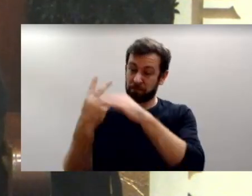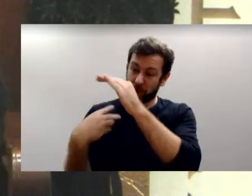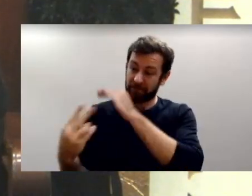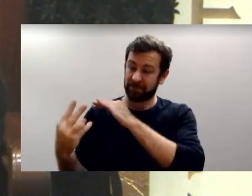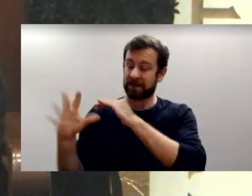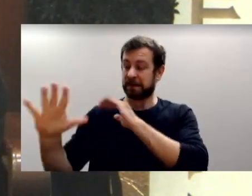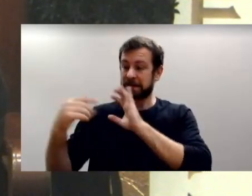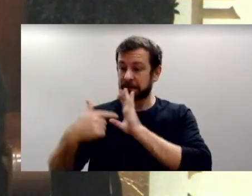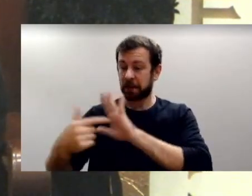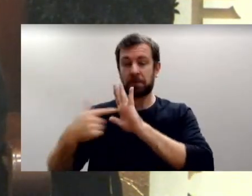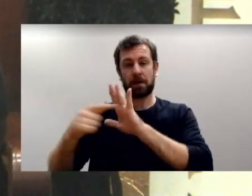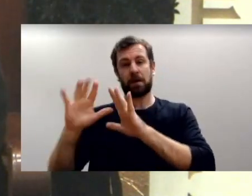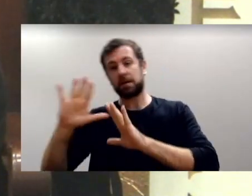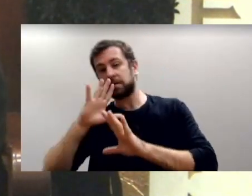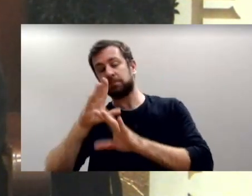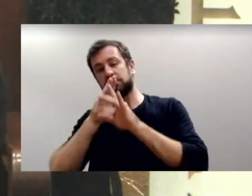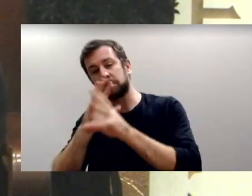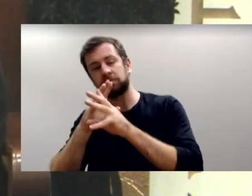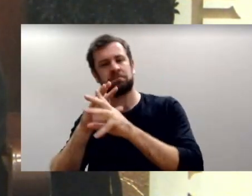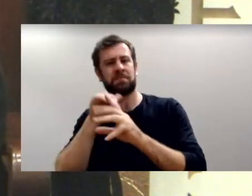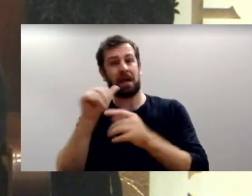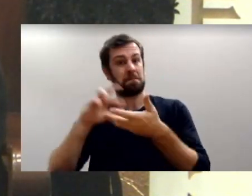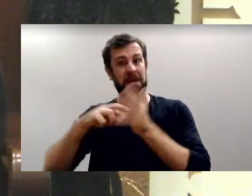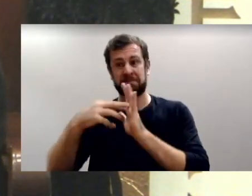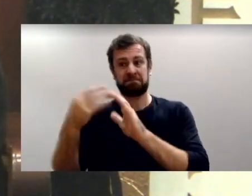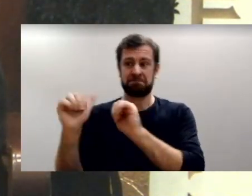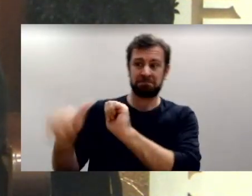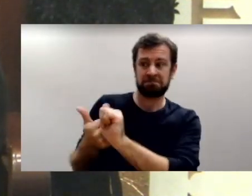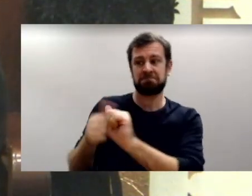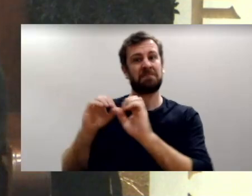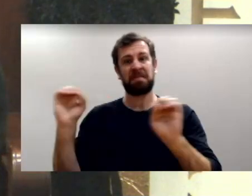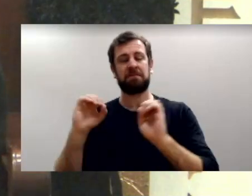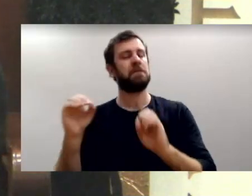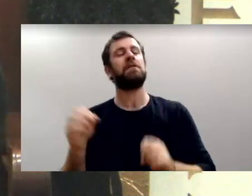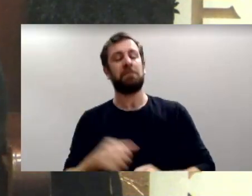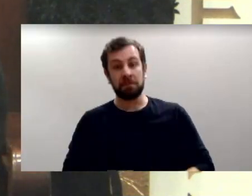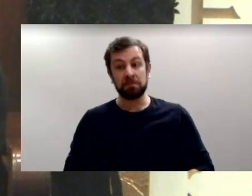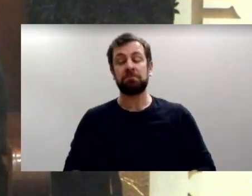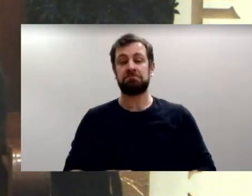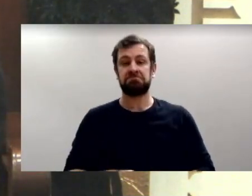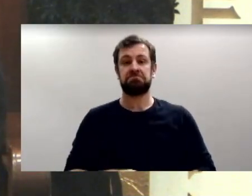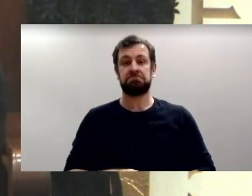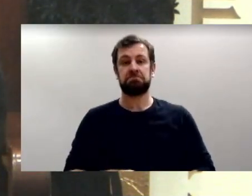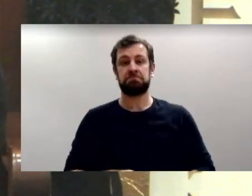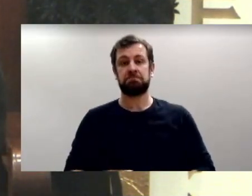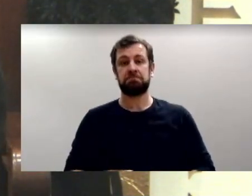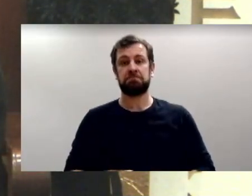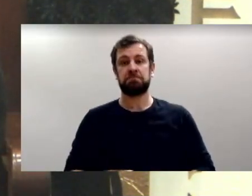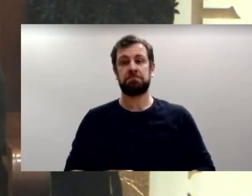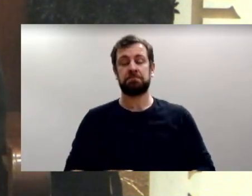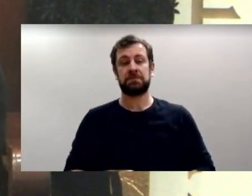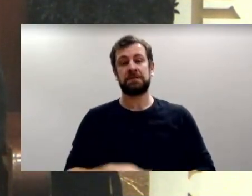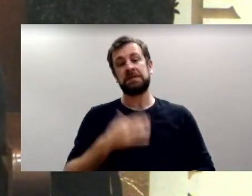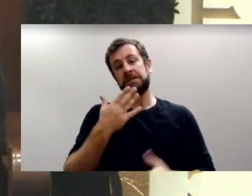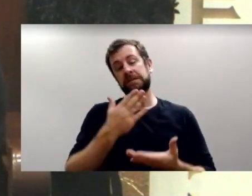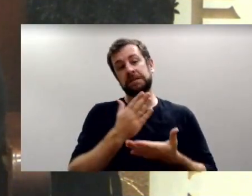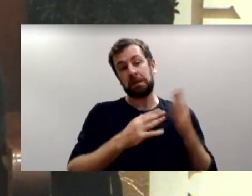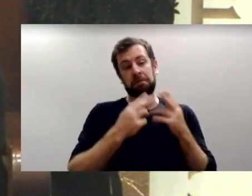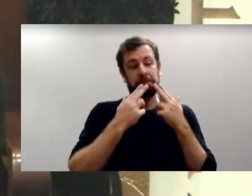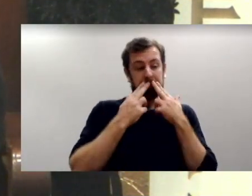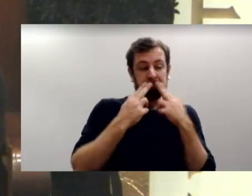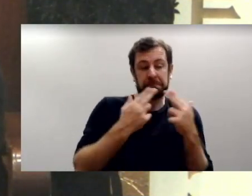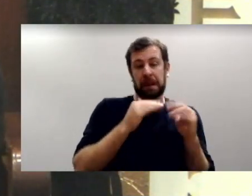of the Prophet, you know, do not mean anything. On a very, many, very, you know, innocent level, sometimes